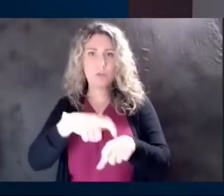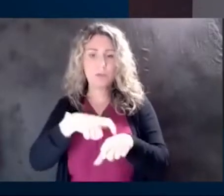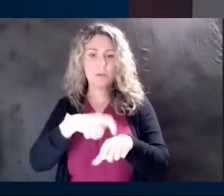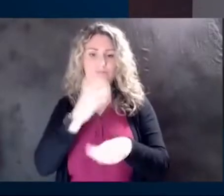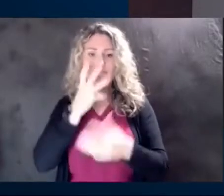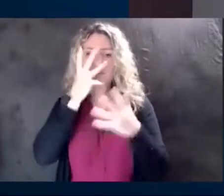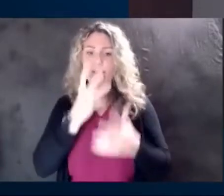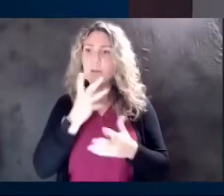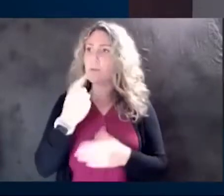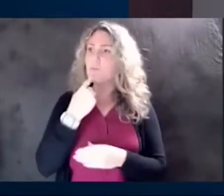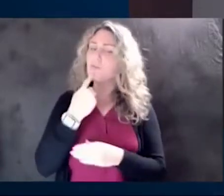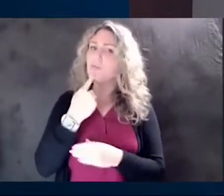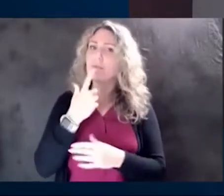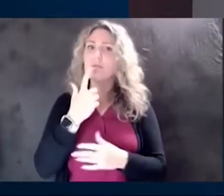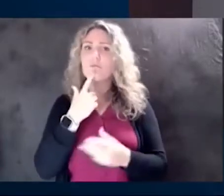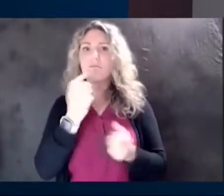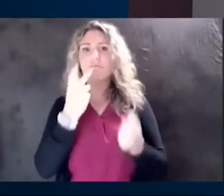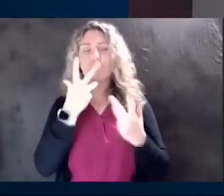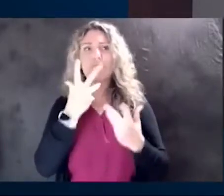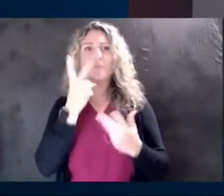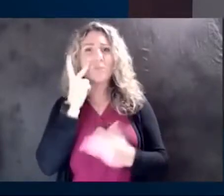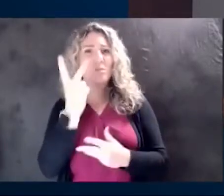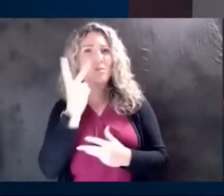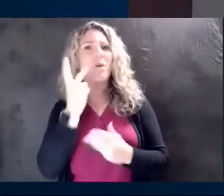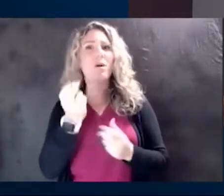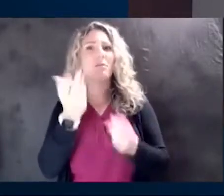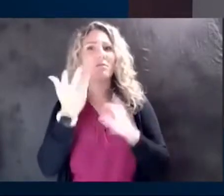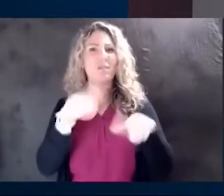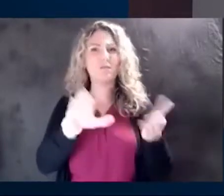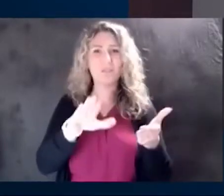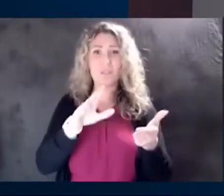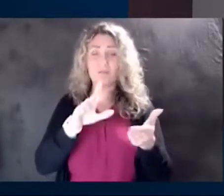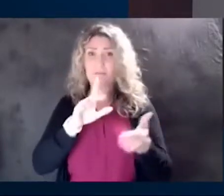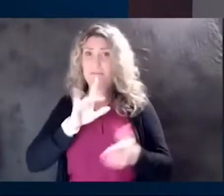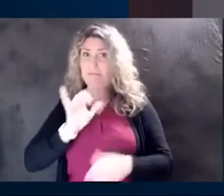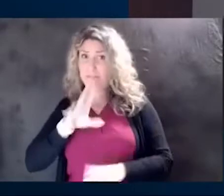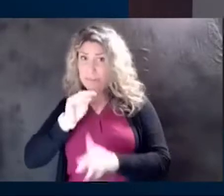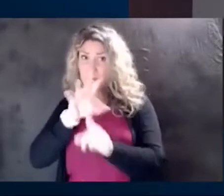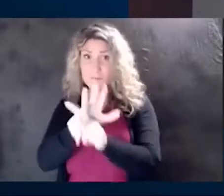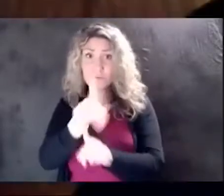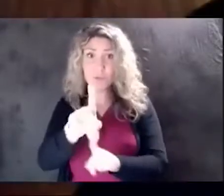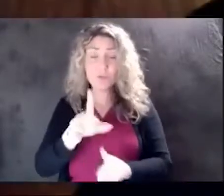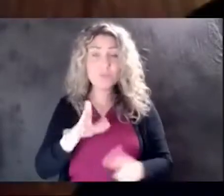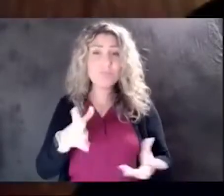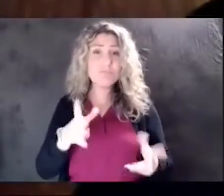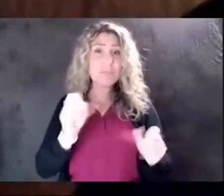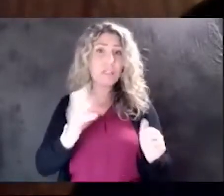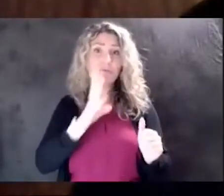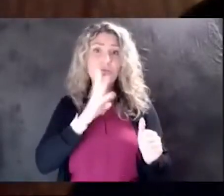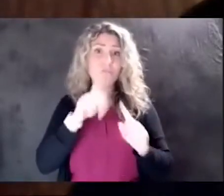you saw a lot of death during COVID. That must have had an effect. Talk to me a little bit about that.